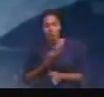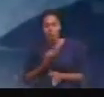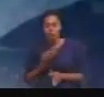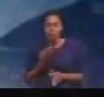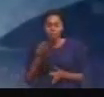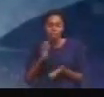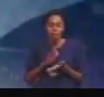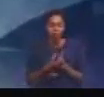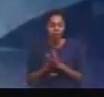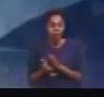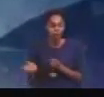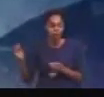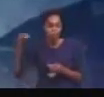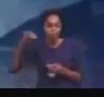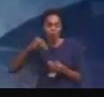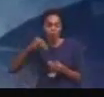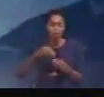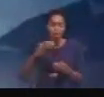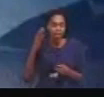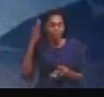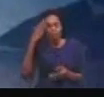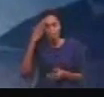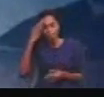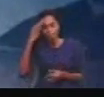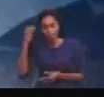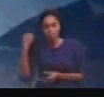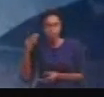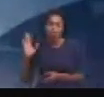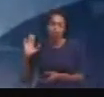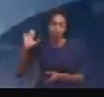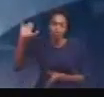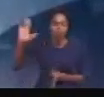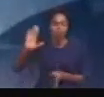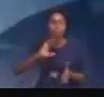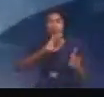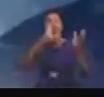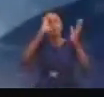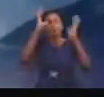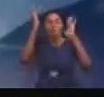Let us become more aware of your